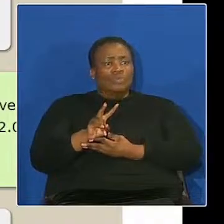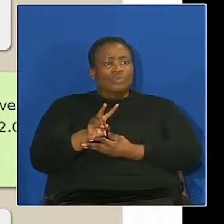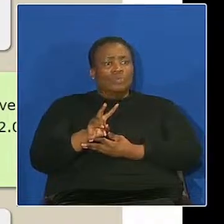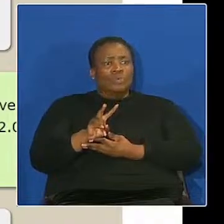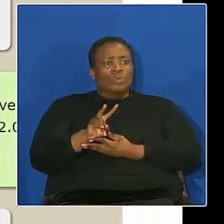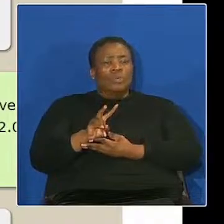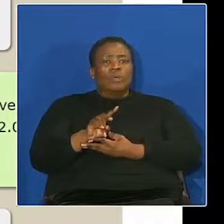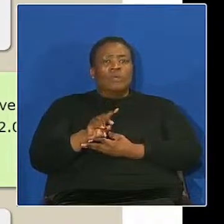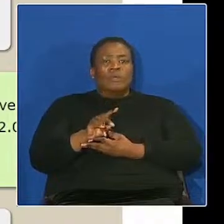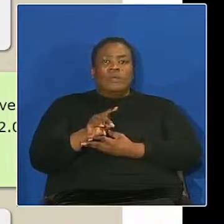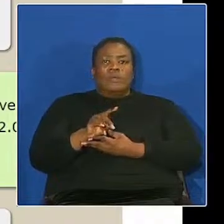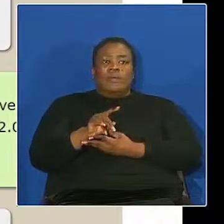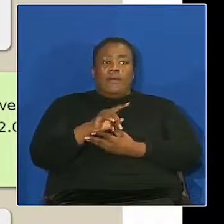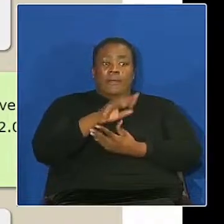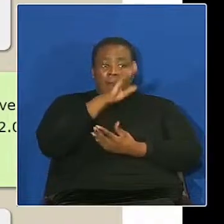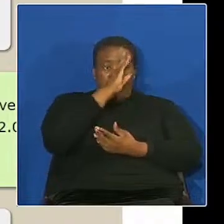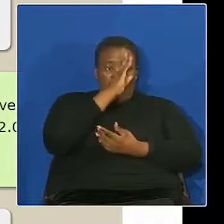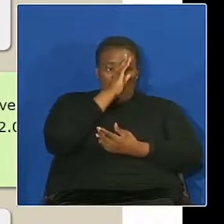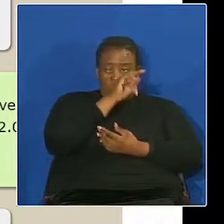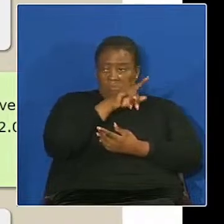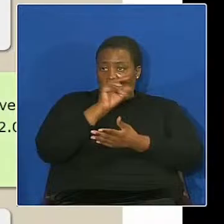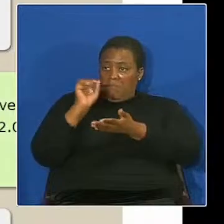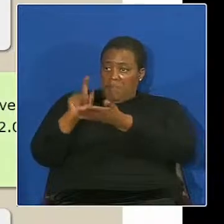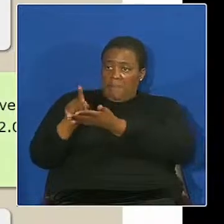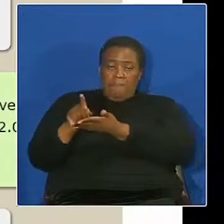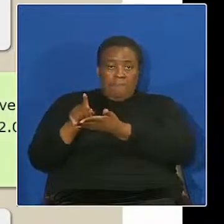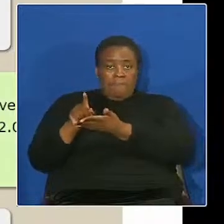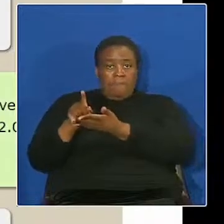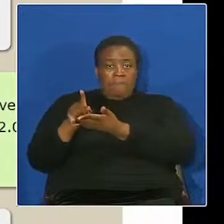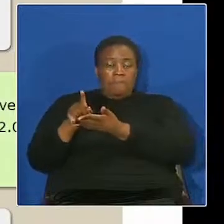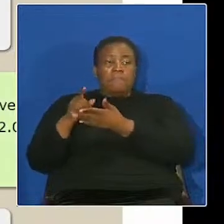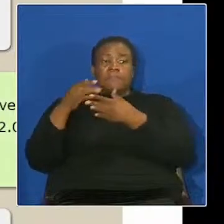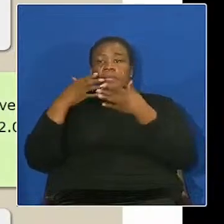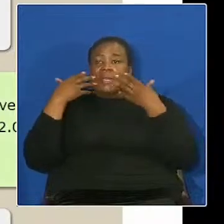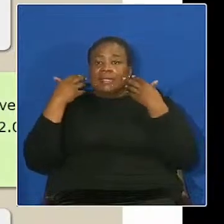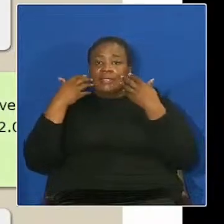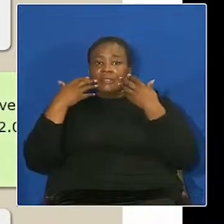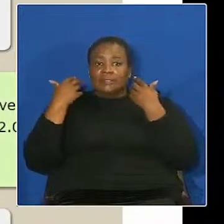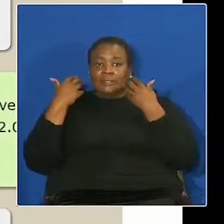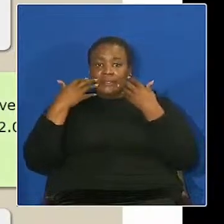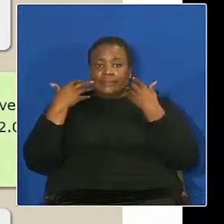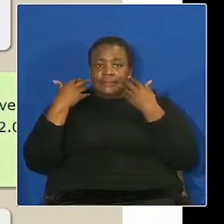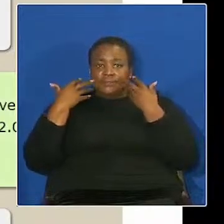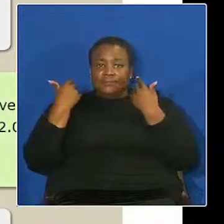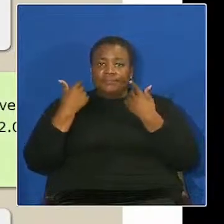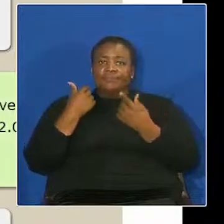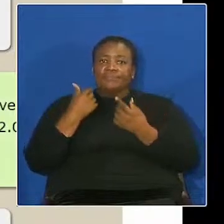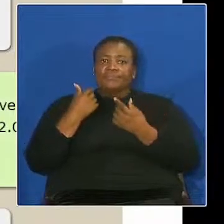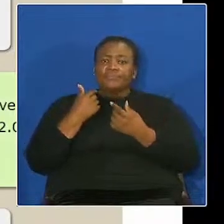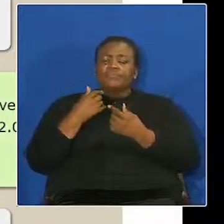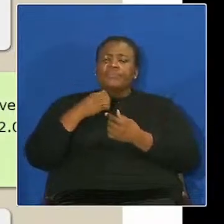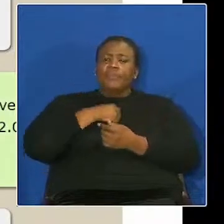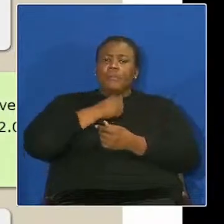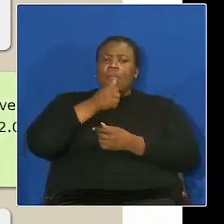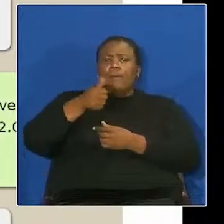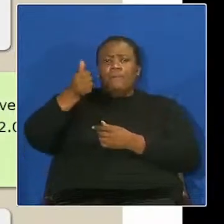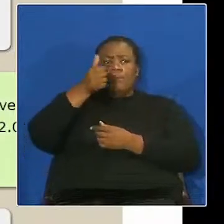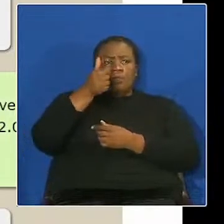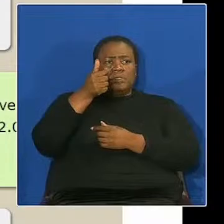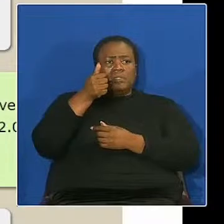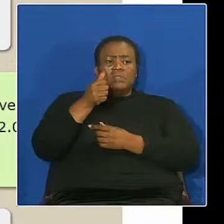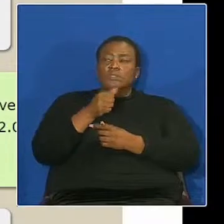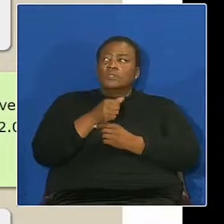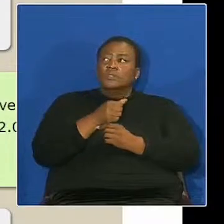Mr. Brown Mokgotsi is sending a message to Mr. Matlala, my boss,